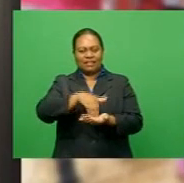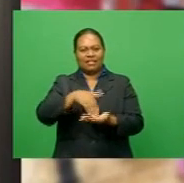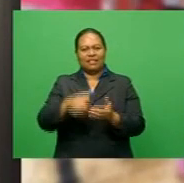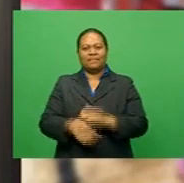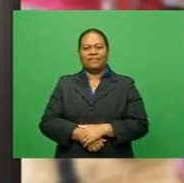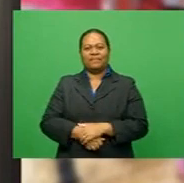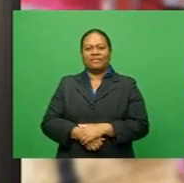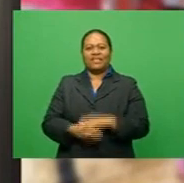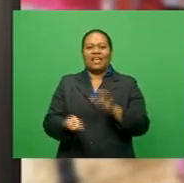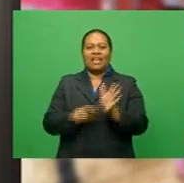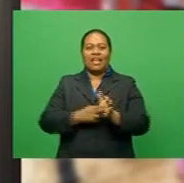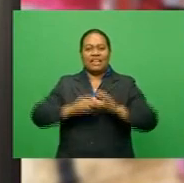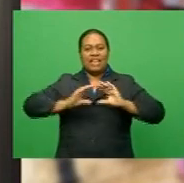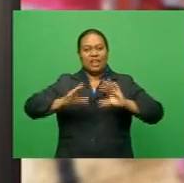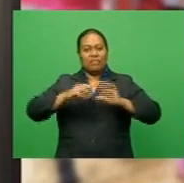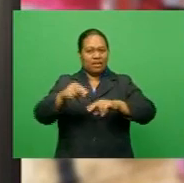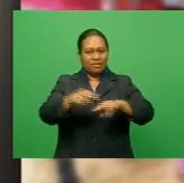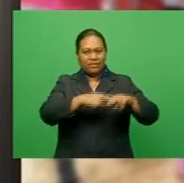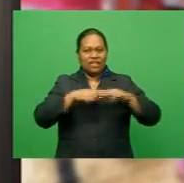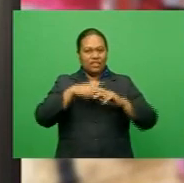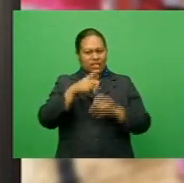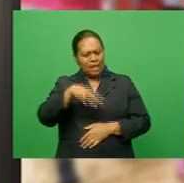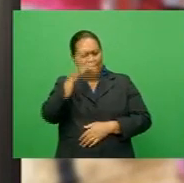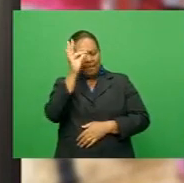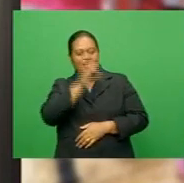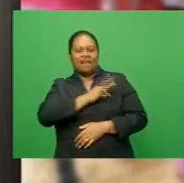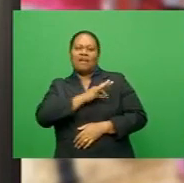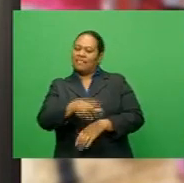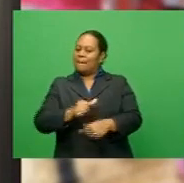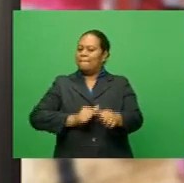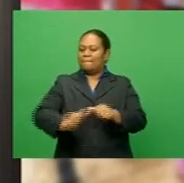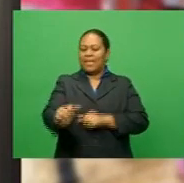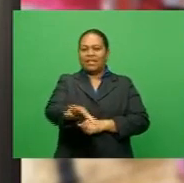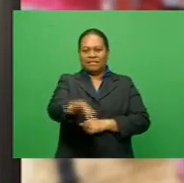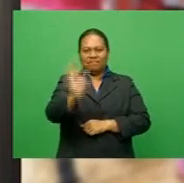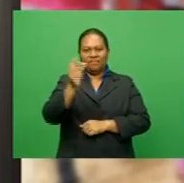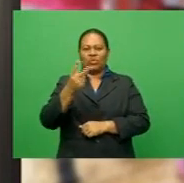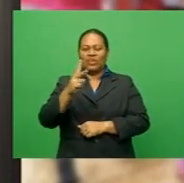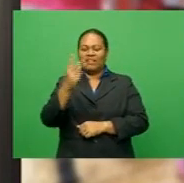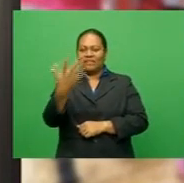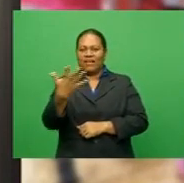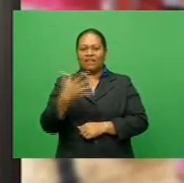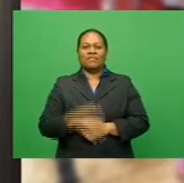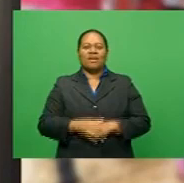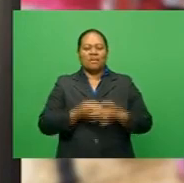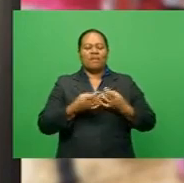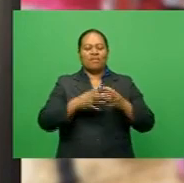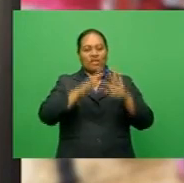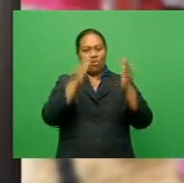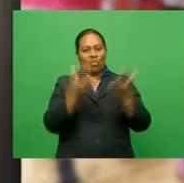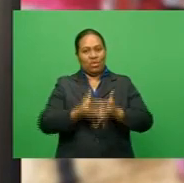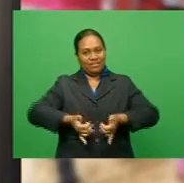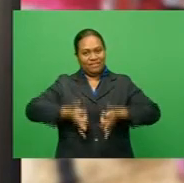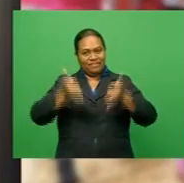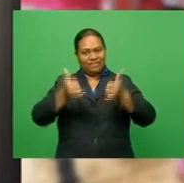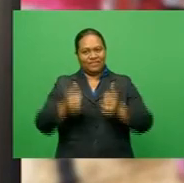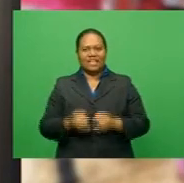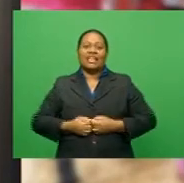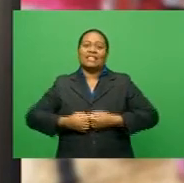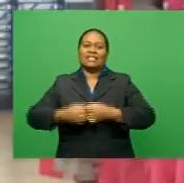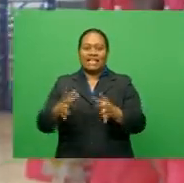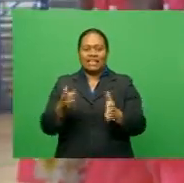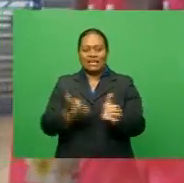Netball Fiji believes they have selected the best 25 players to prepare for the World Championship. At the start of the season in